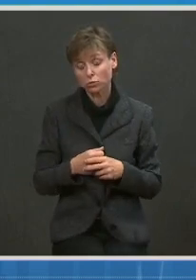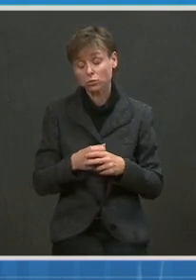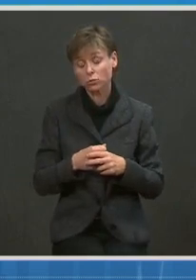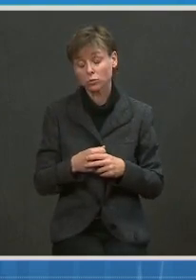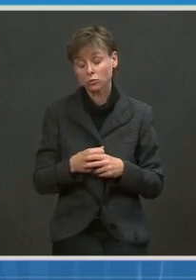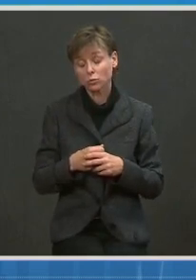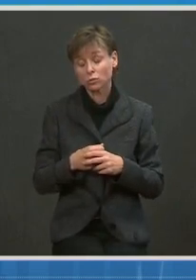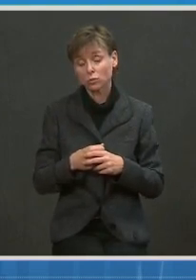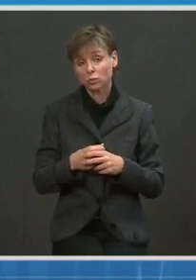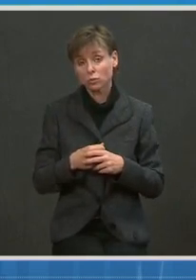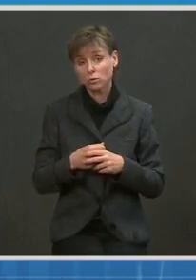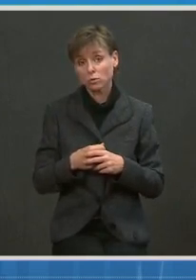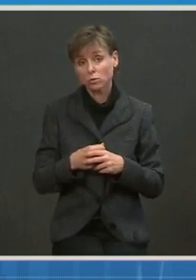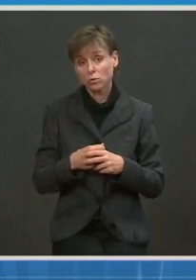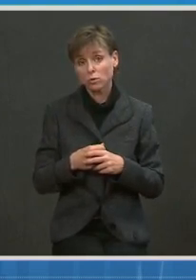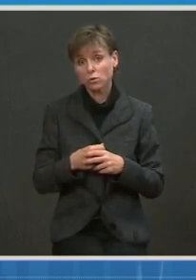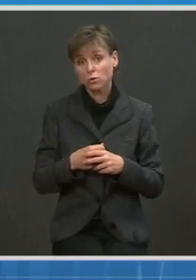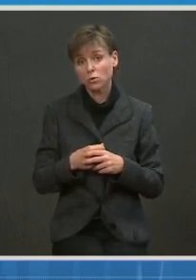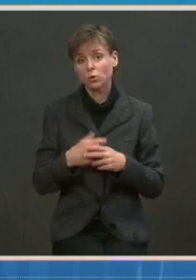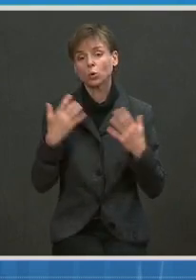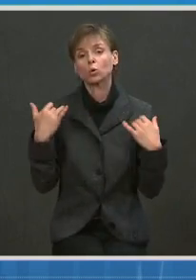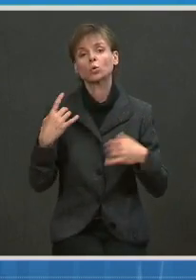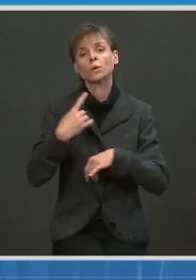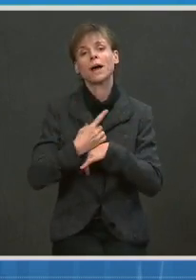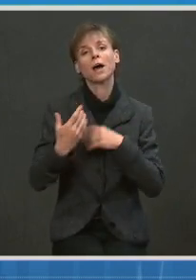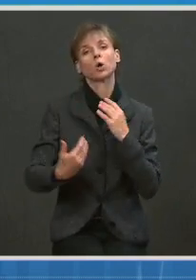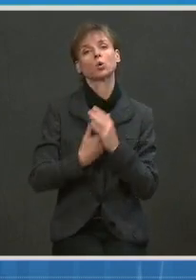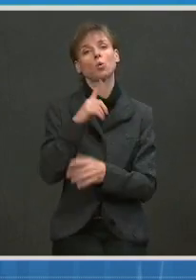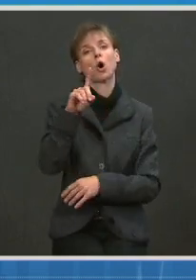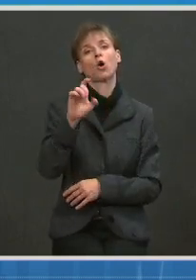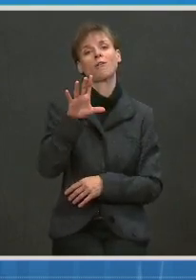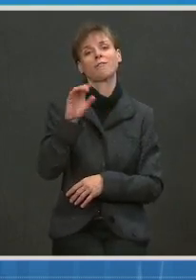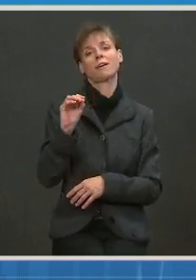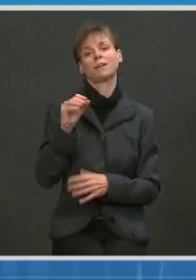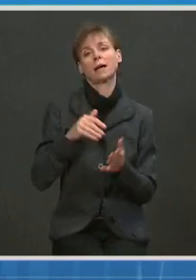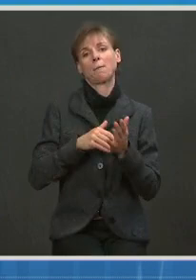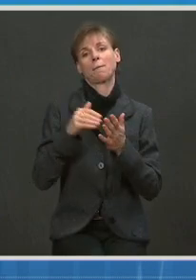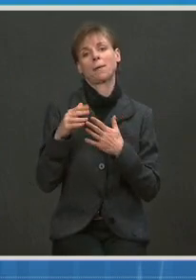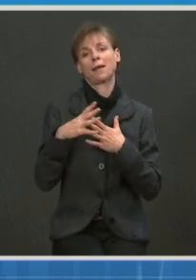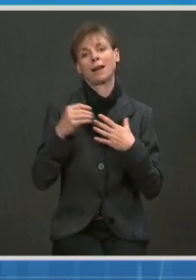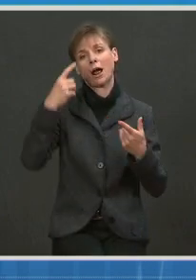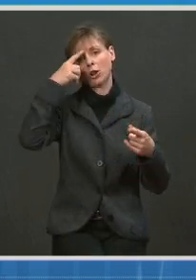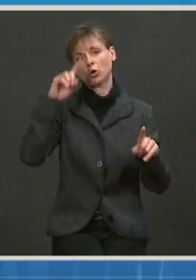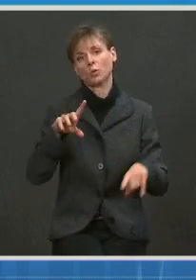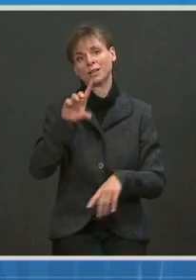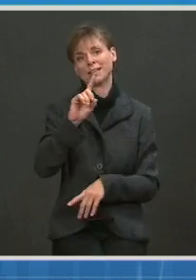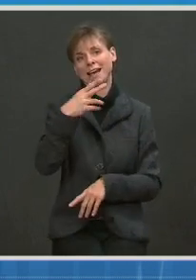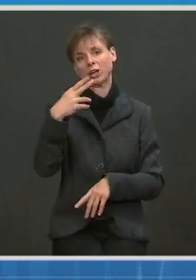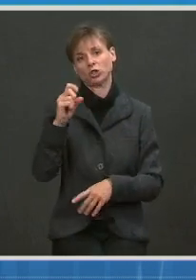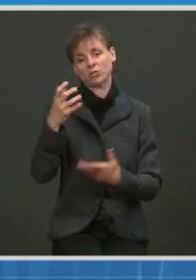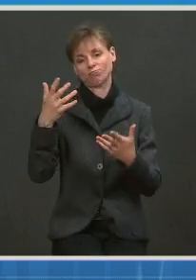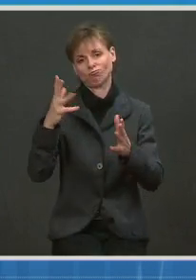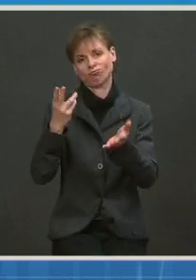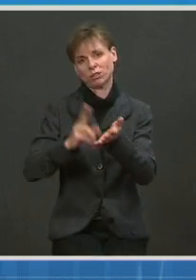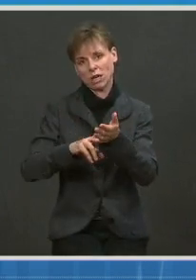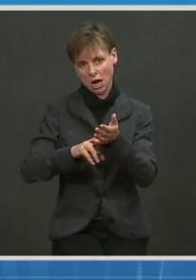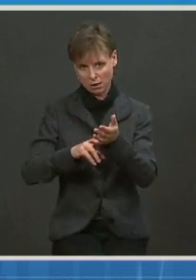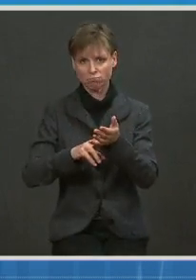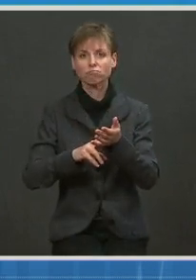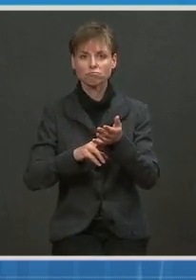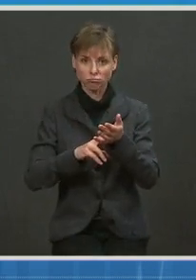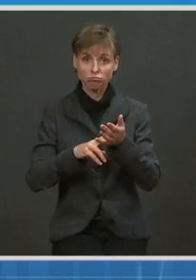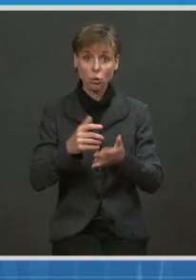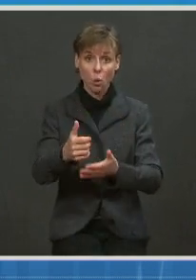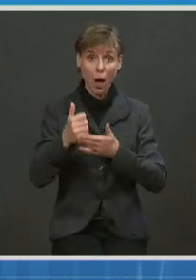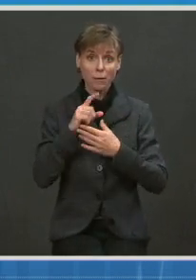new $150 million agreement signed by the Department of Health and Human Services, specifically to help us make sure